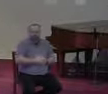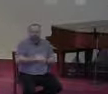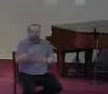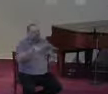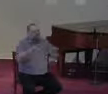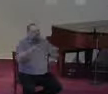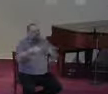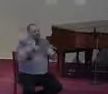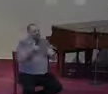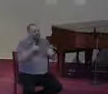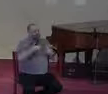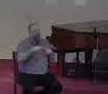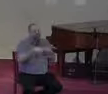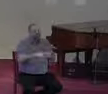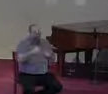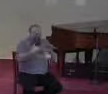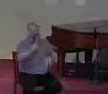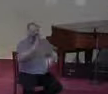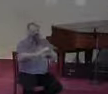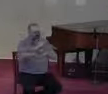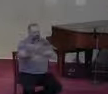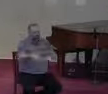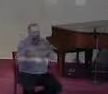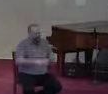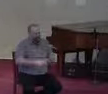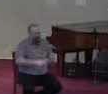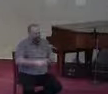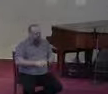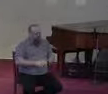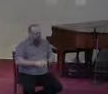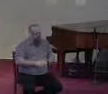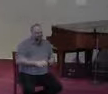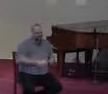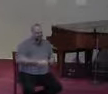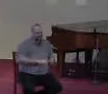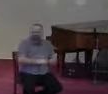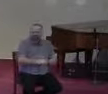Folks, we're about to swear out some church up in here.